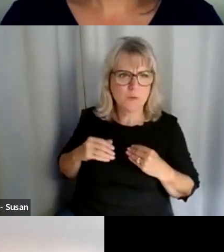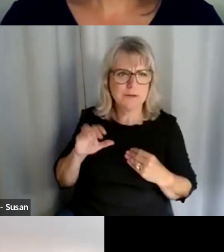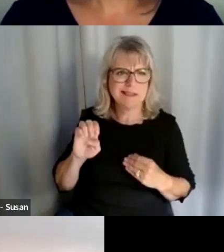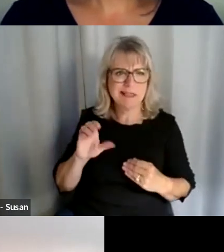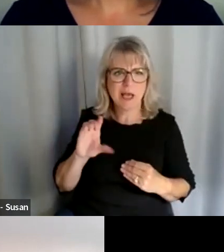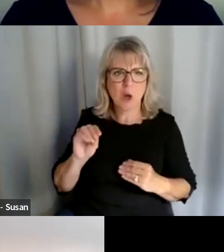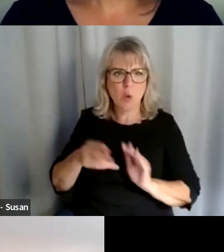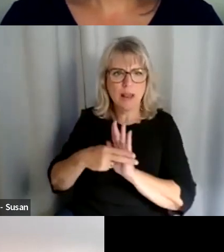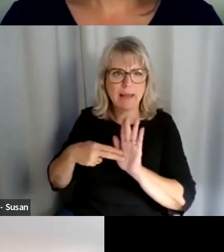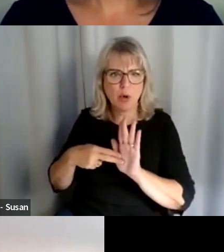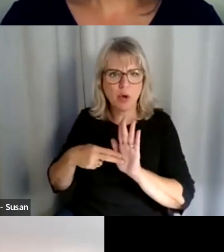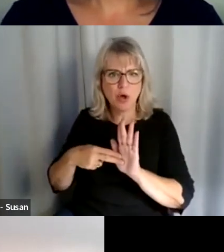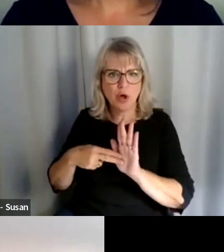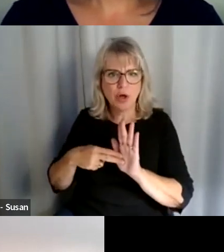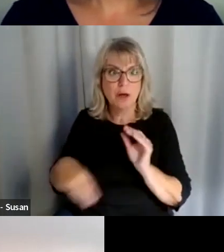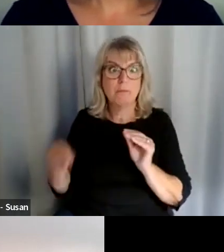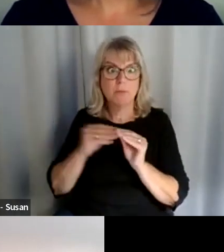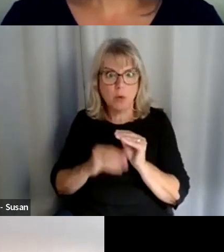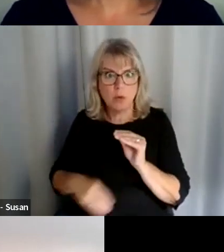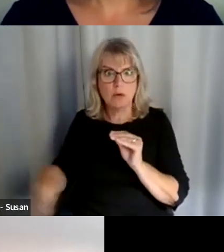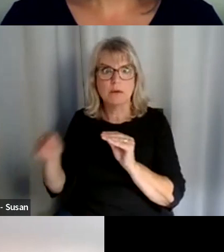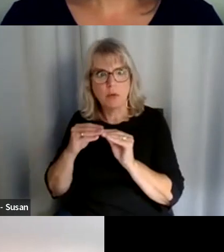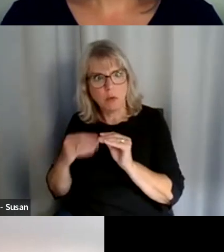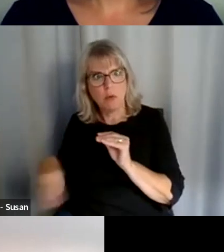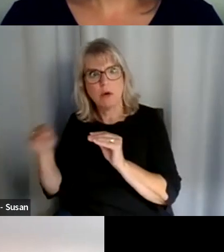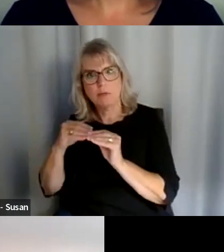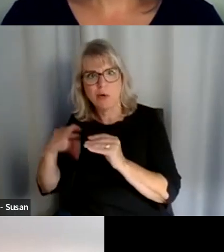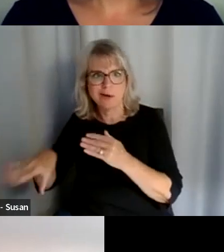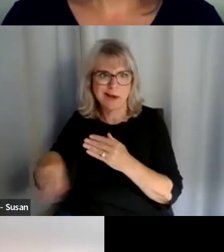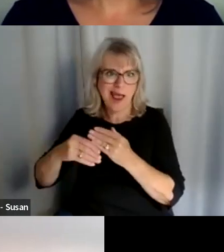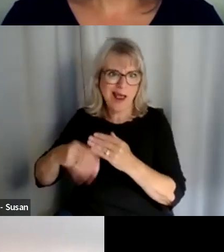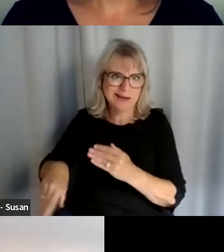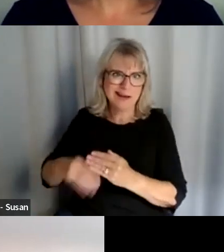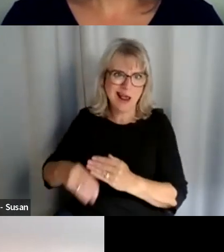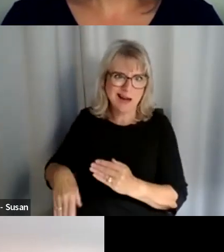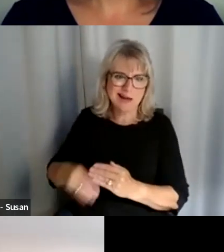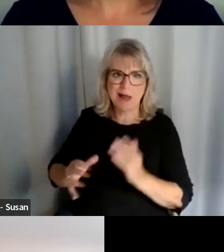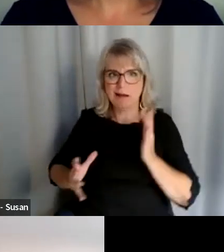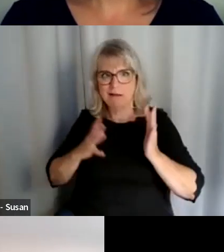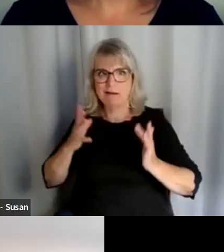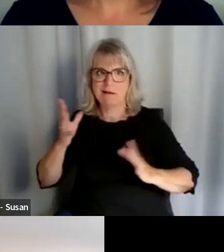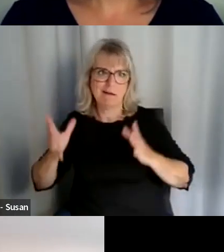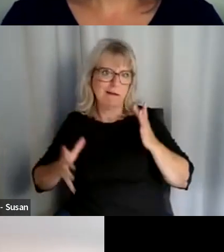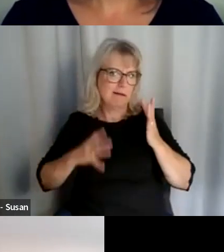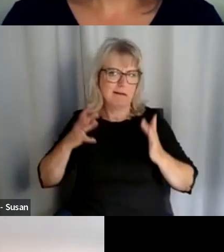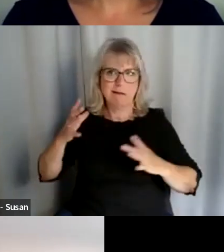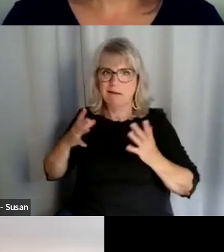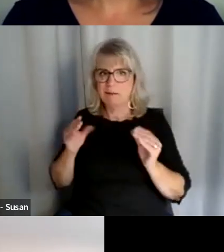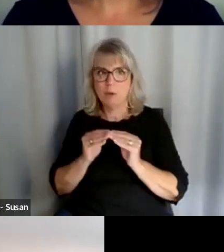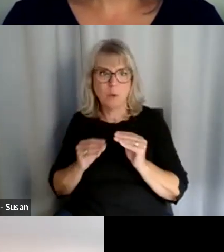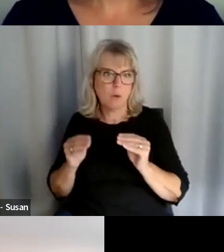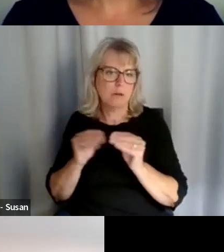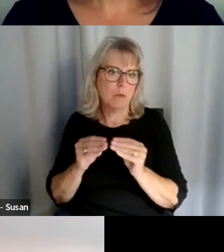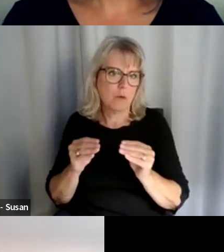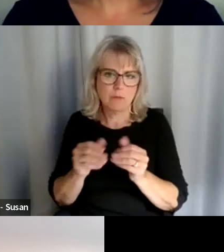label. I mean, they kept growing the scope and adding bells and whistles and more compliance